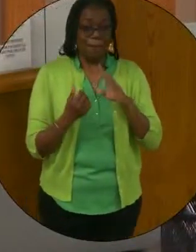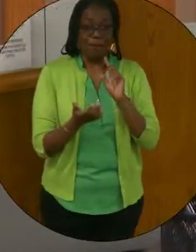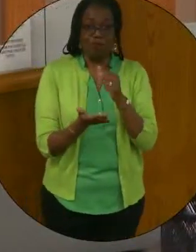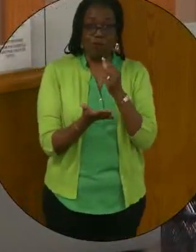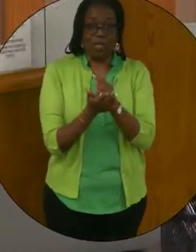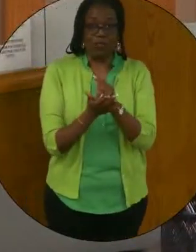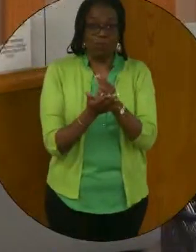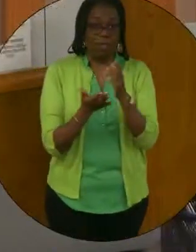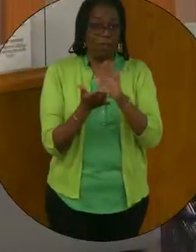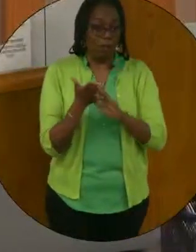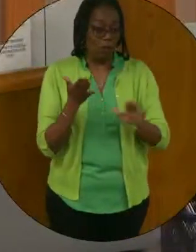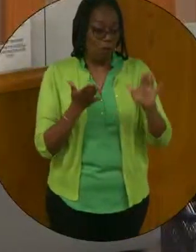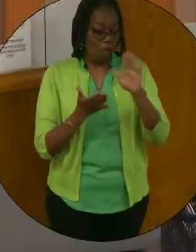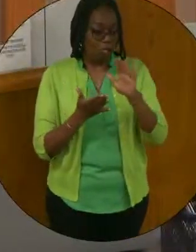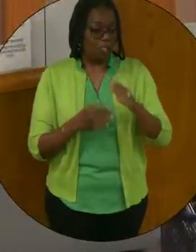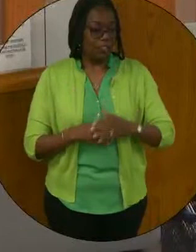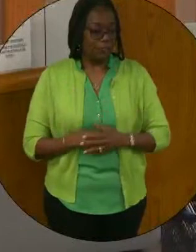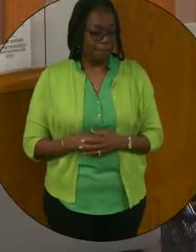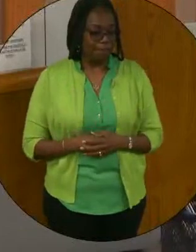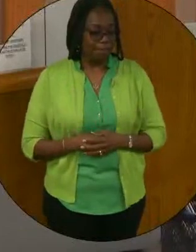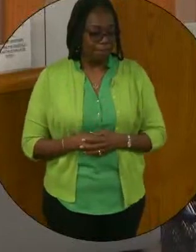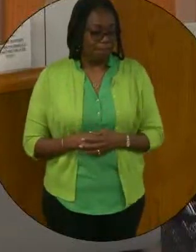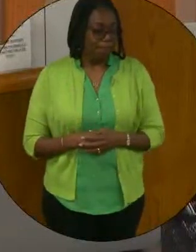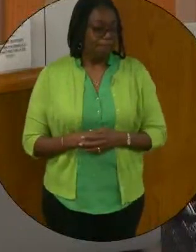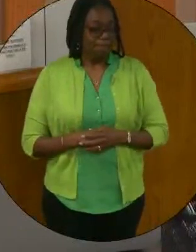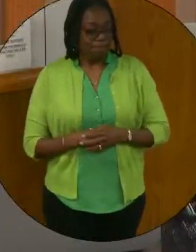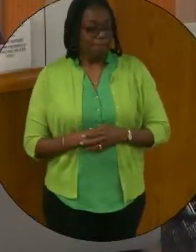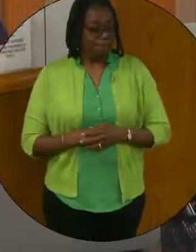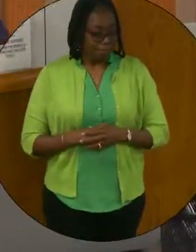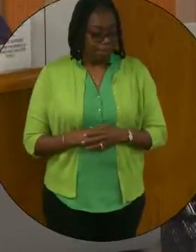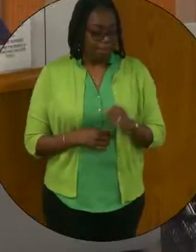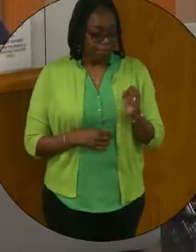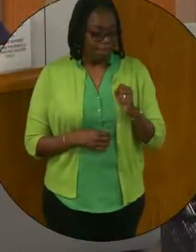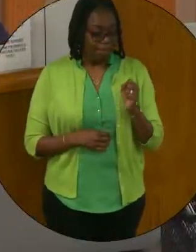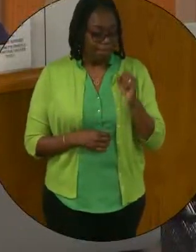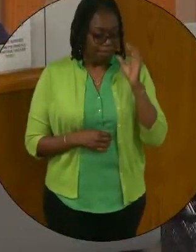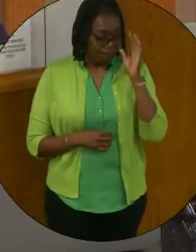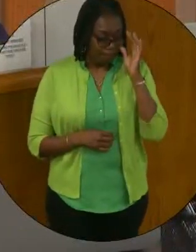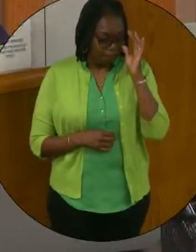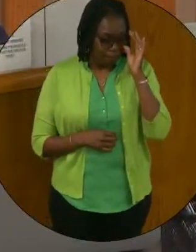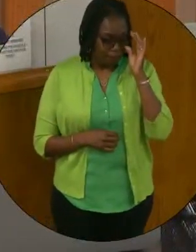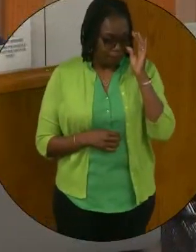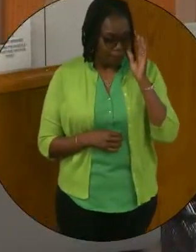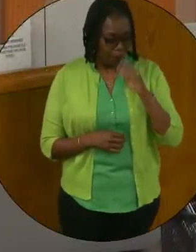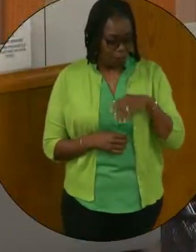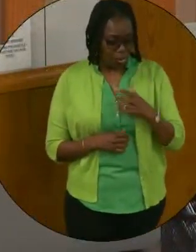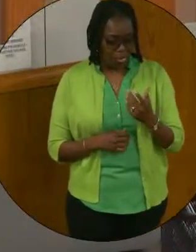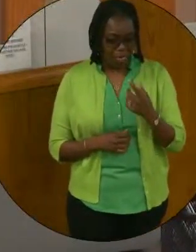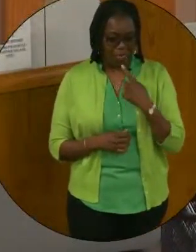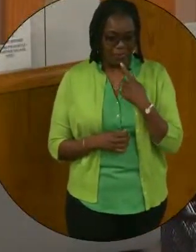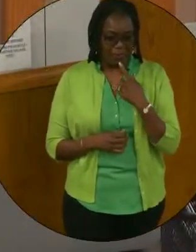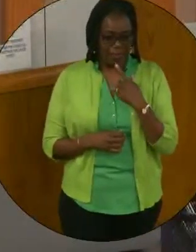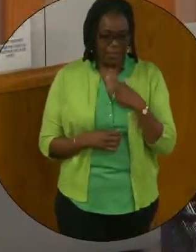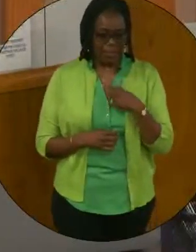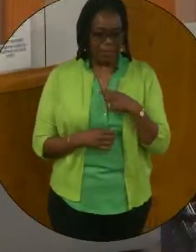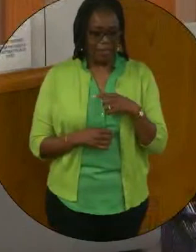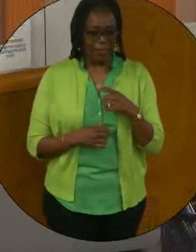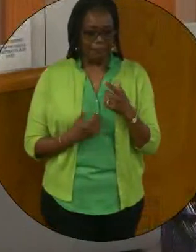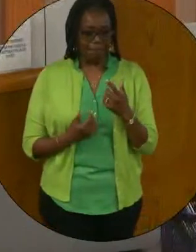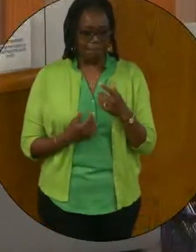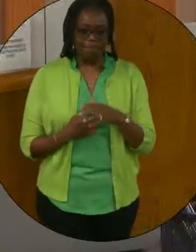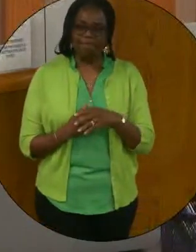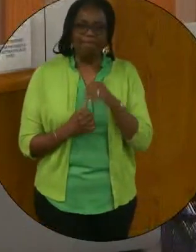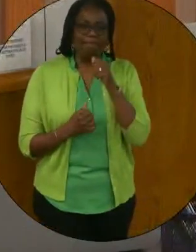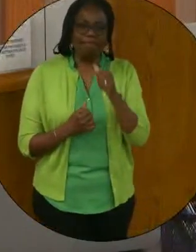graduate from college, it is a, what do I want to say around that? That is a, and that